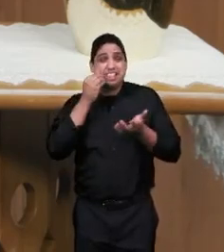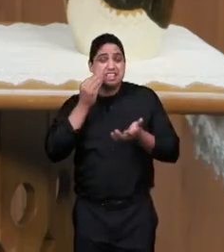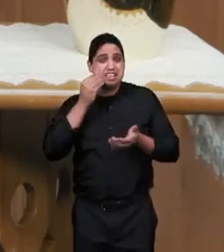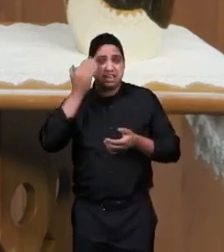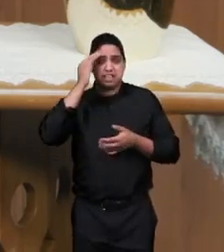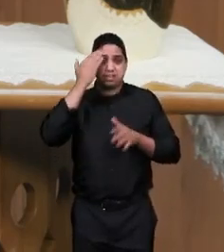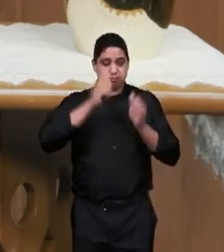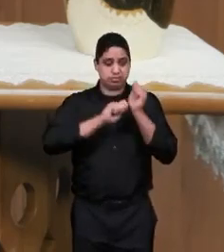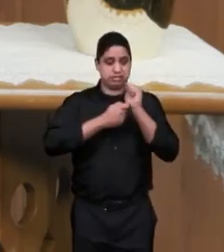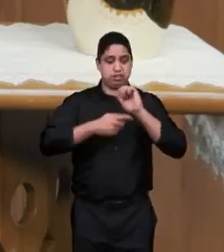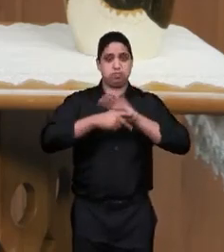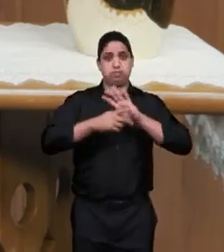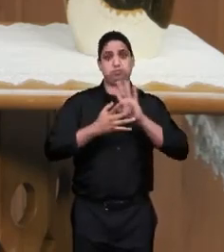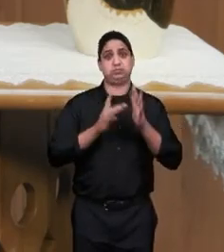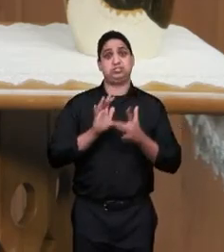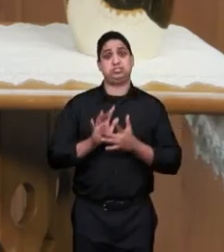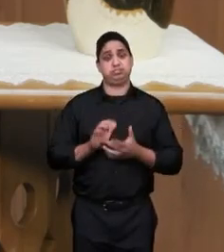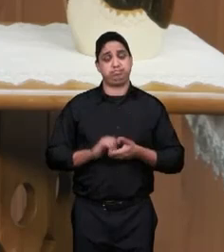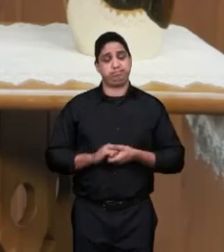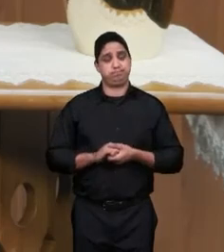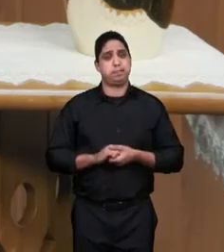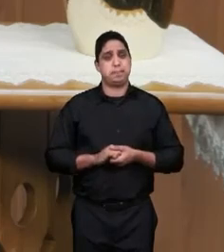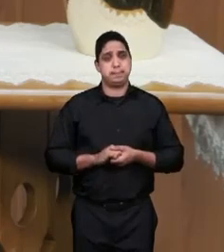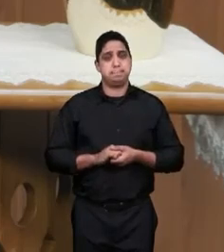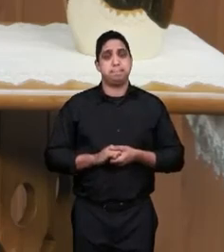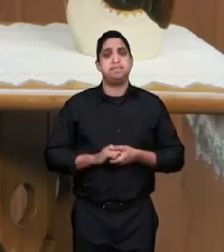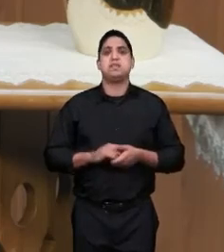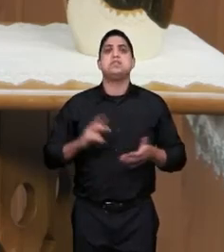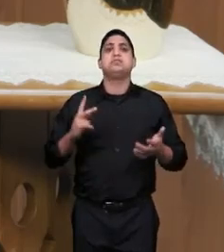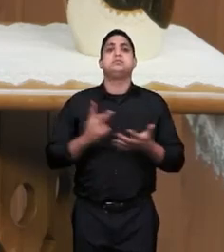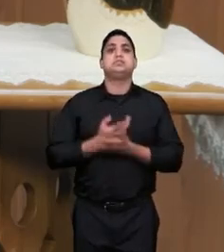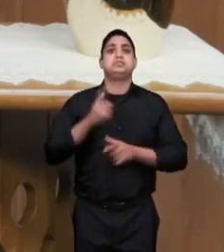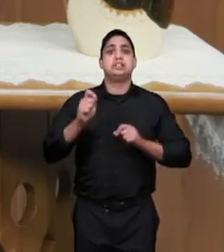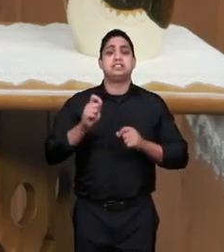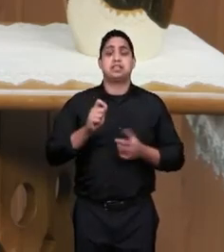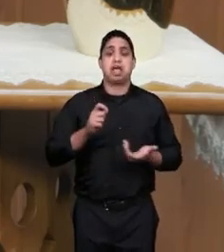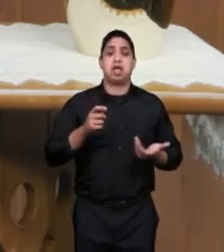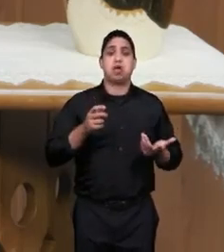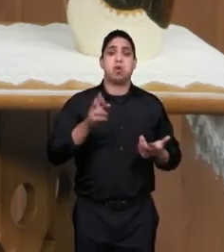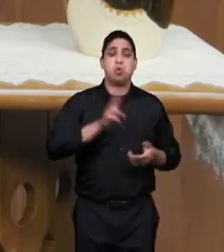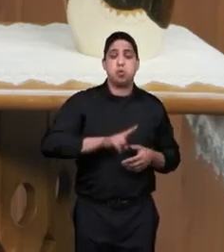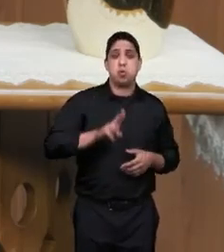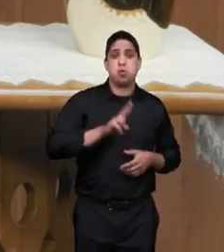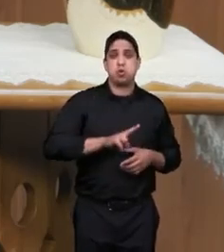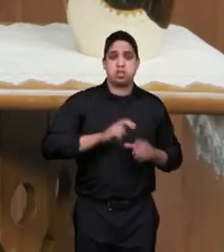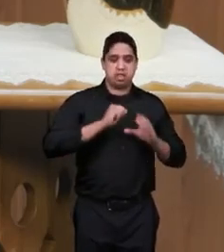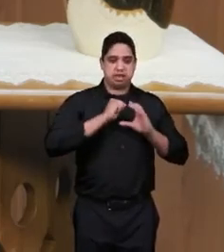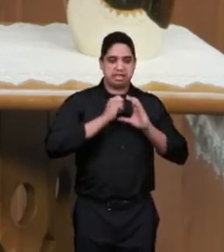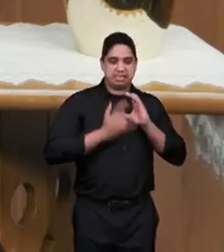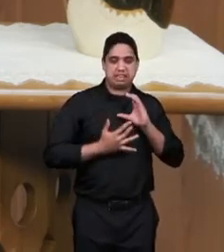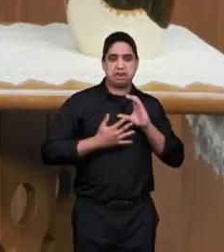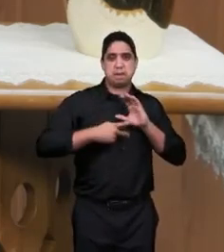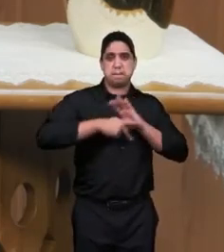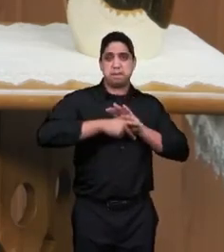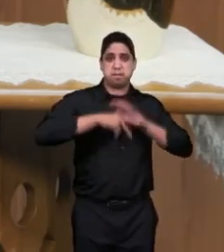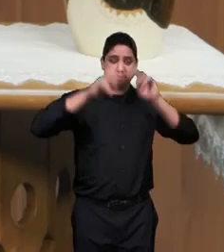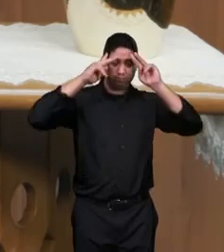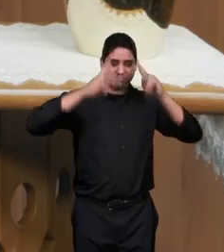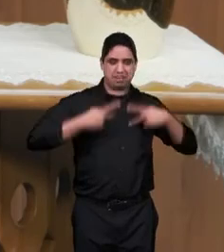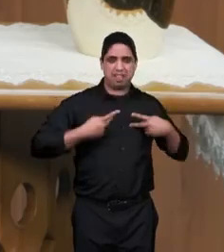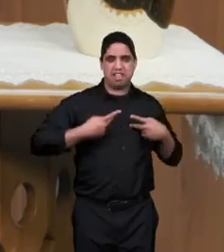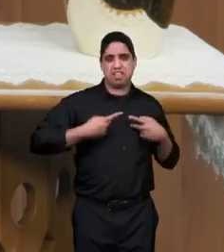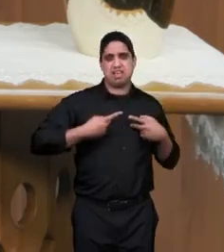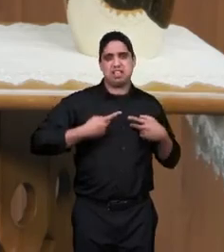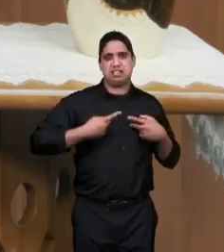to understand the mystery of Jesus. And this resource is reason. It's the resource of violence,